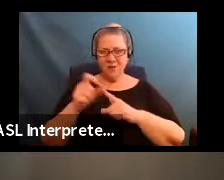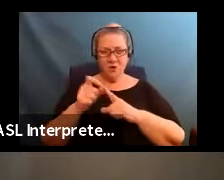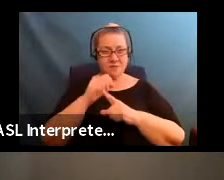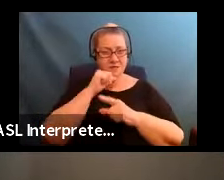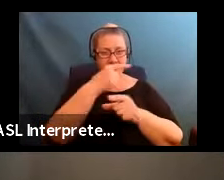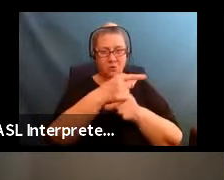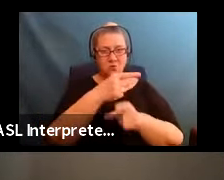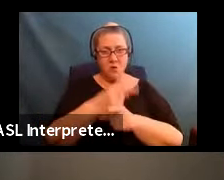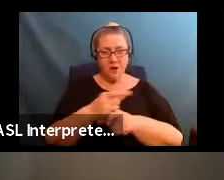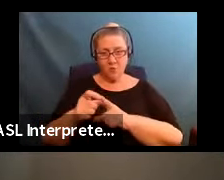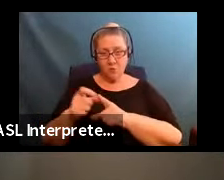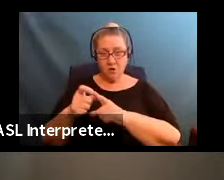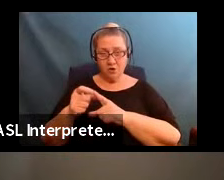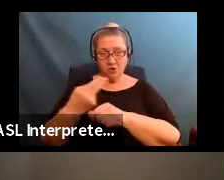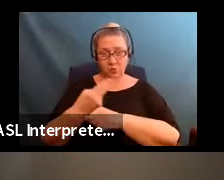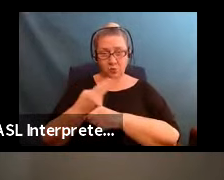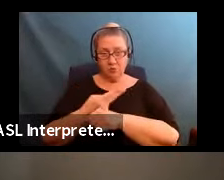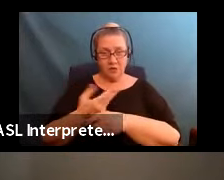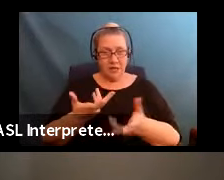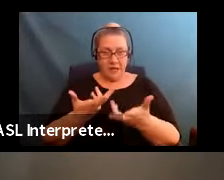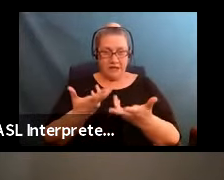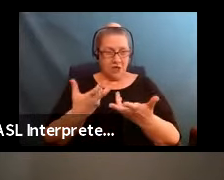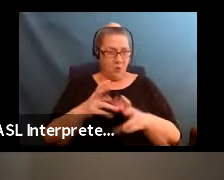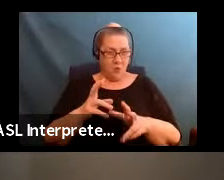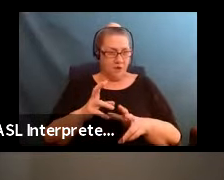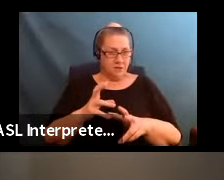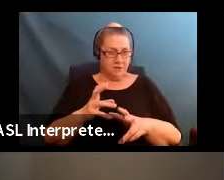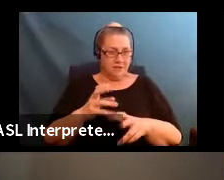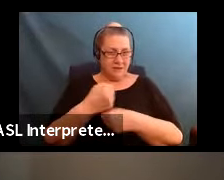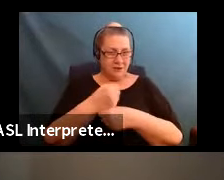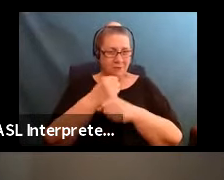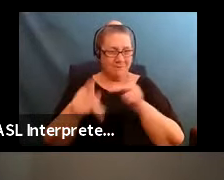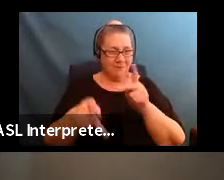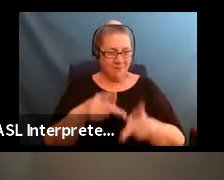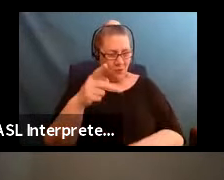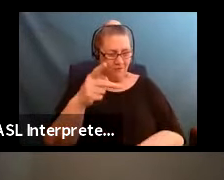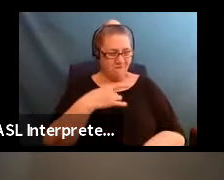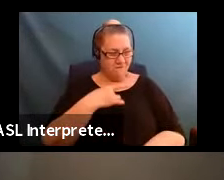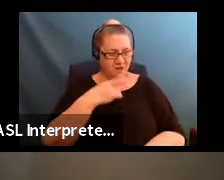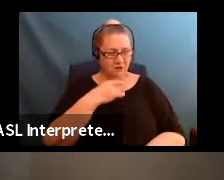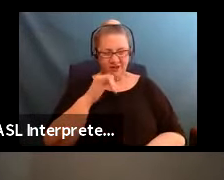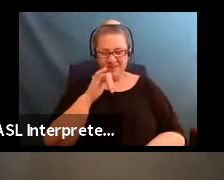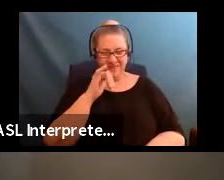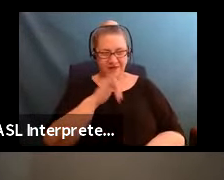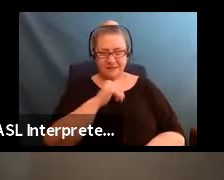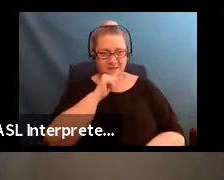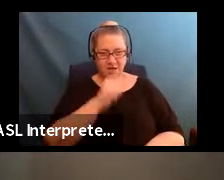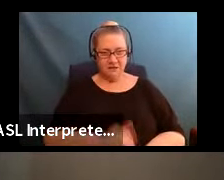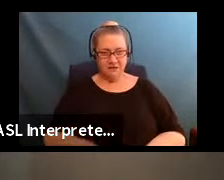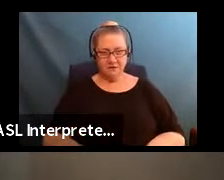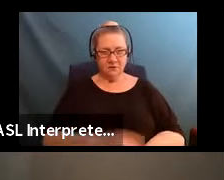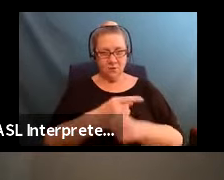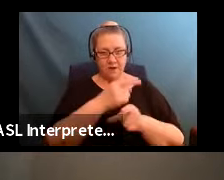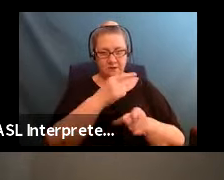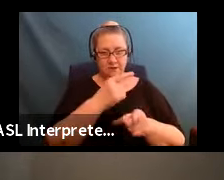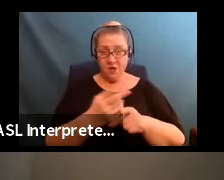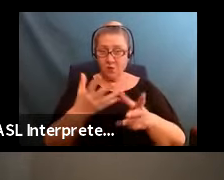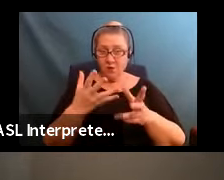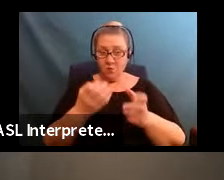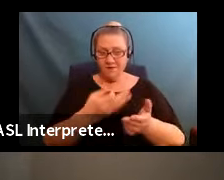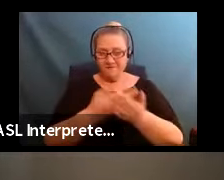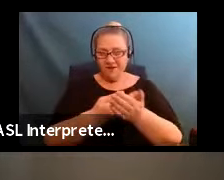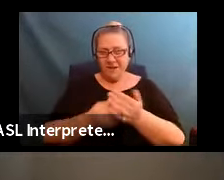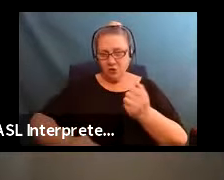would certainly not want to imply anything other than wanting to make sure they have the financial support to do what we want them to do. And to your point on